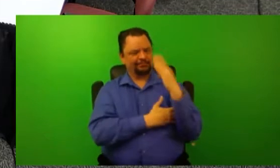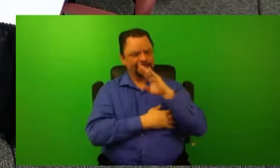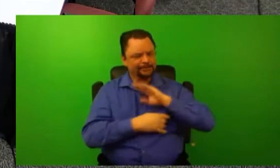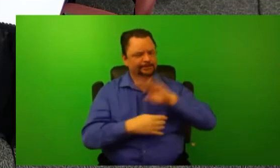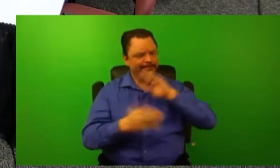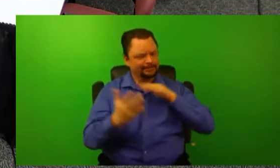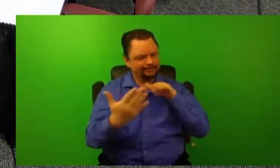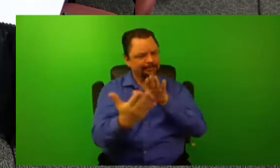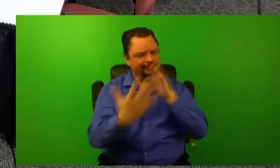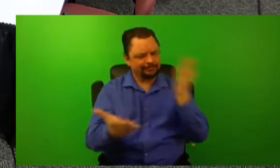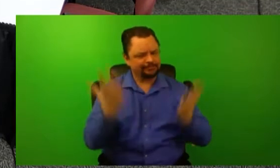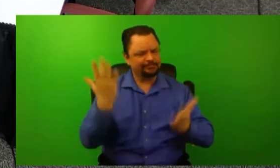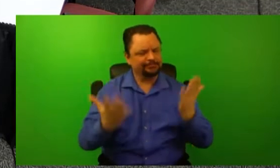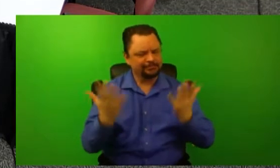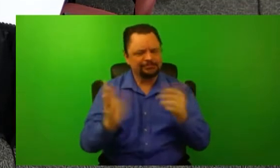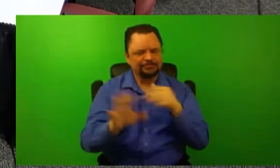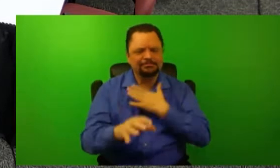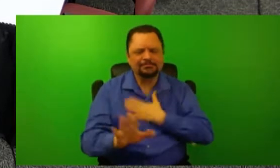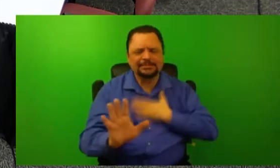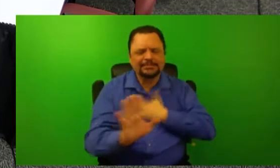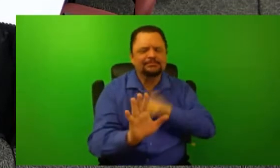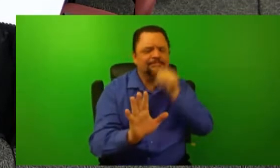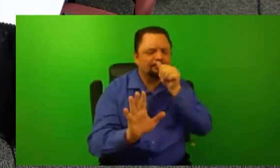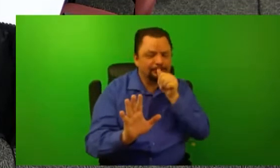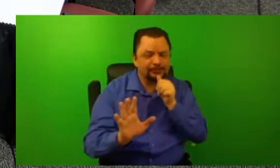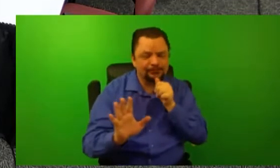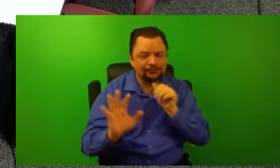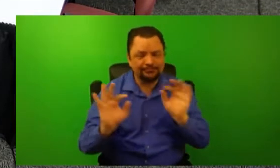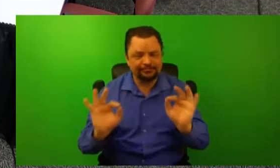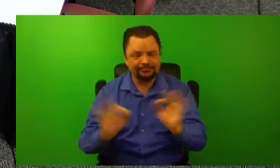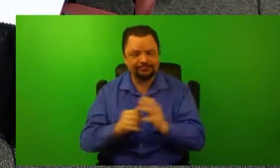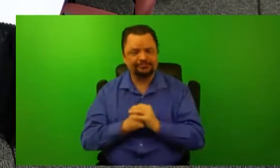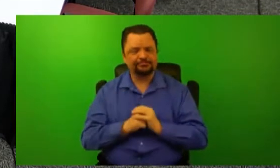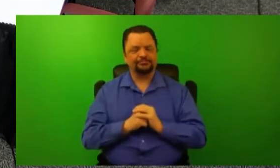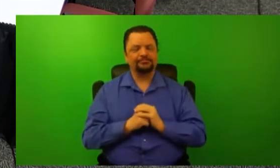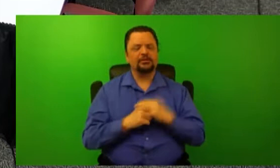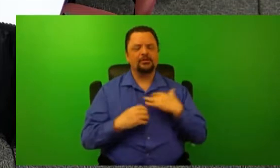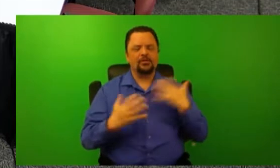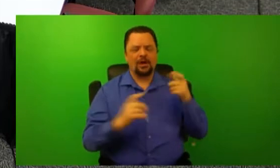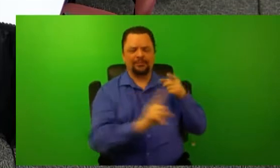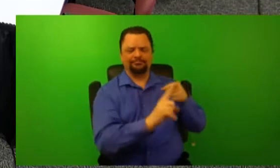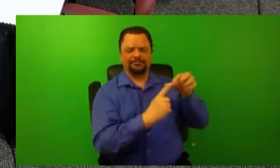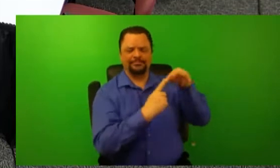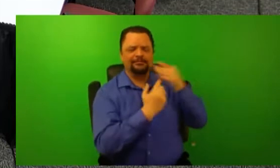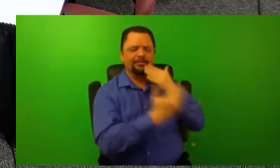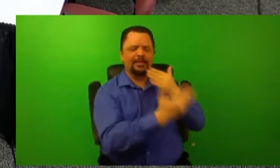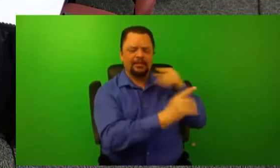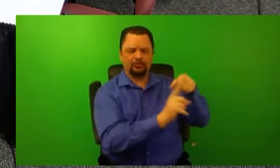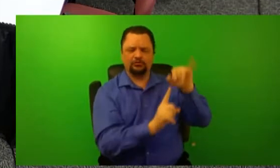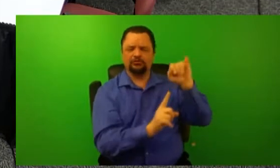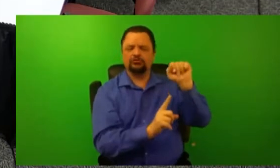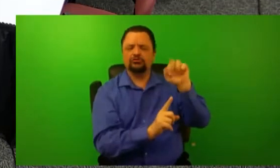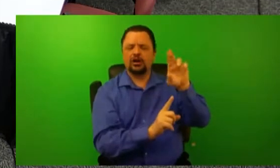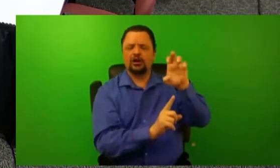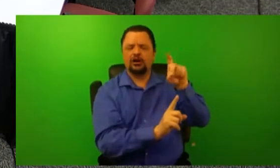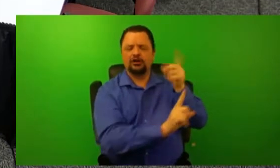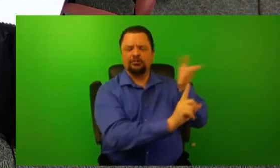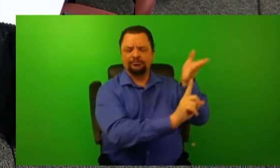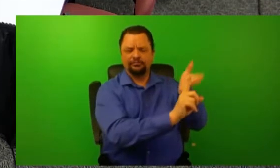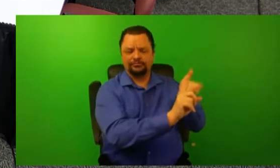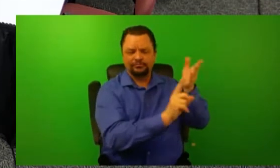thanks to Jared Werner, Michelle Farley, and Victoria, of course, as always,